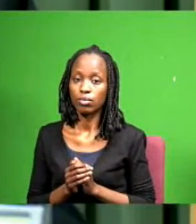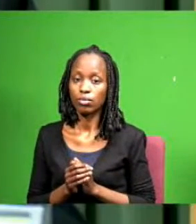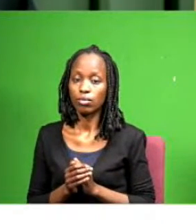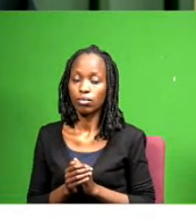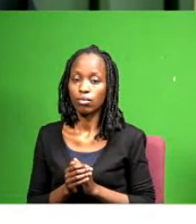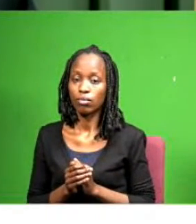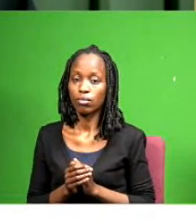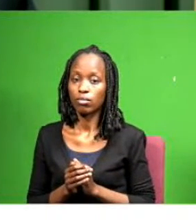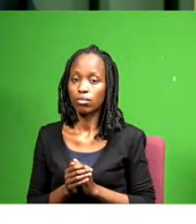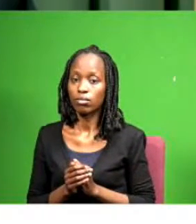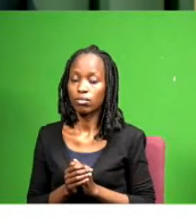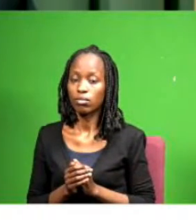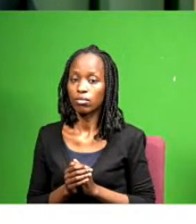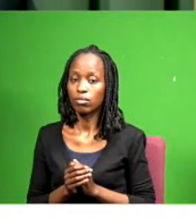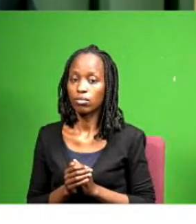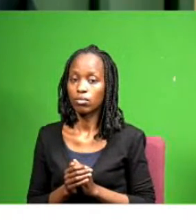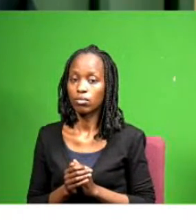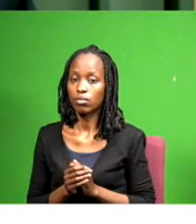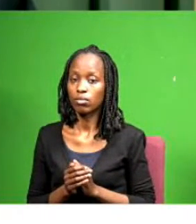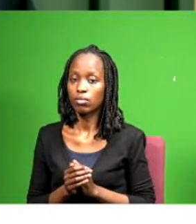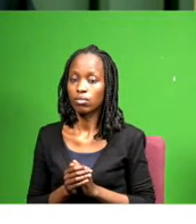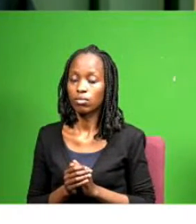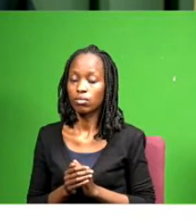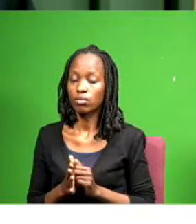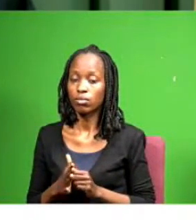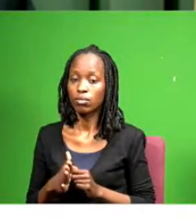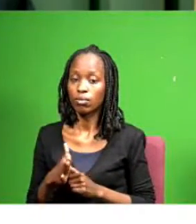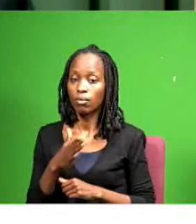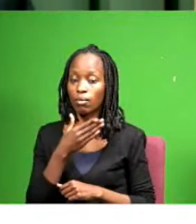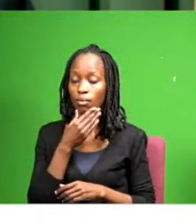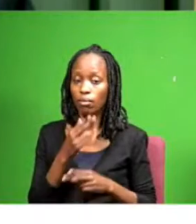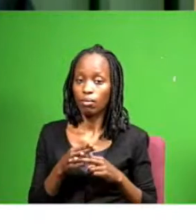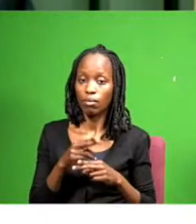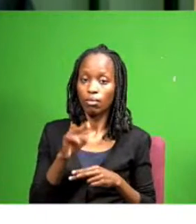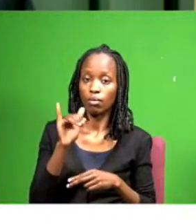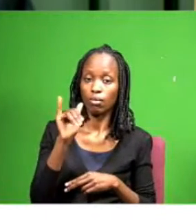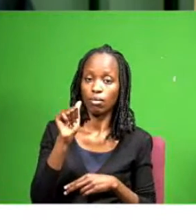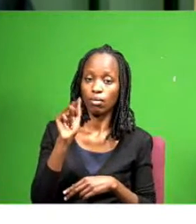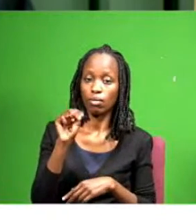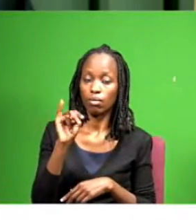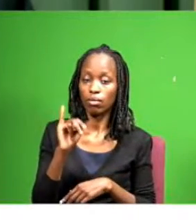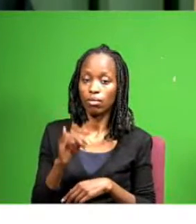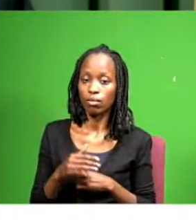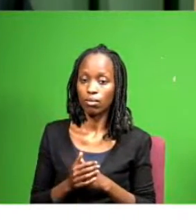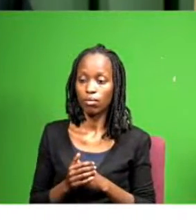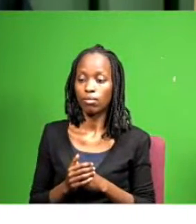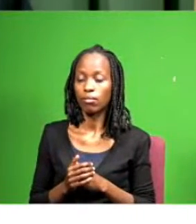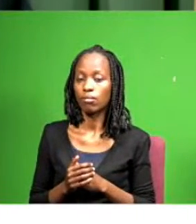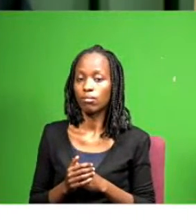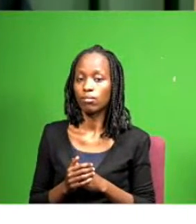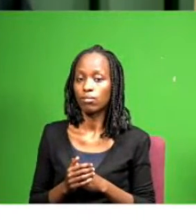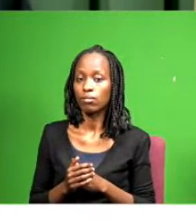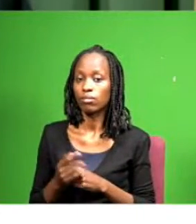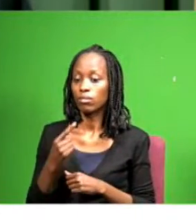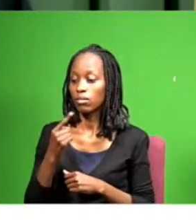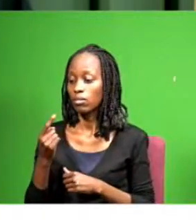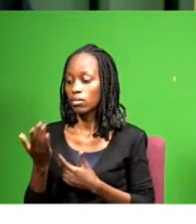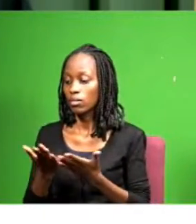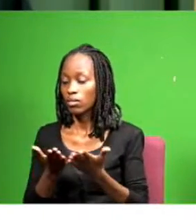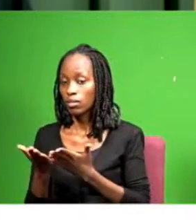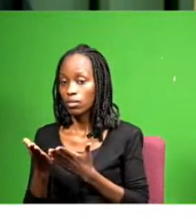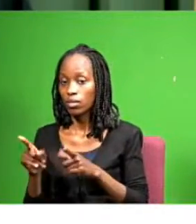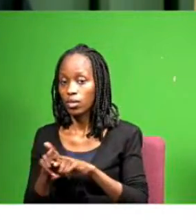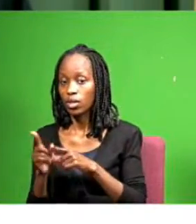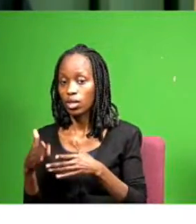Rosnai, who has been quoted before, says this: they serve as a mechanism for limiting the